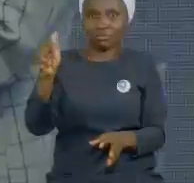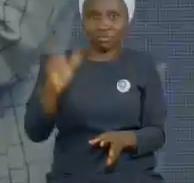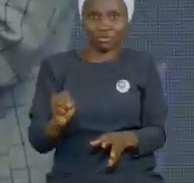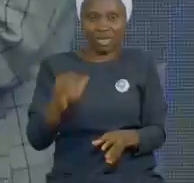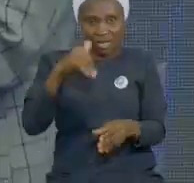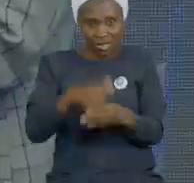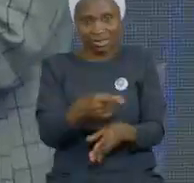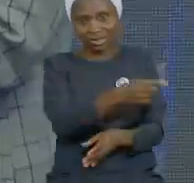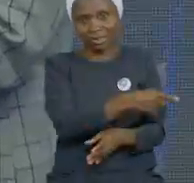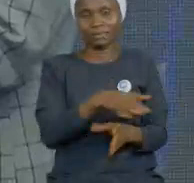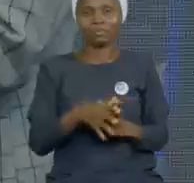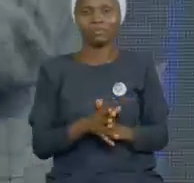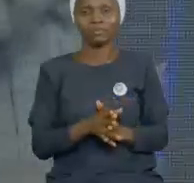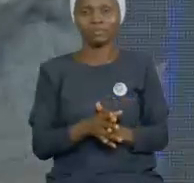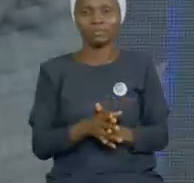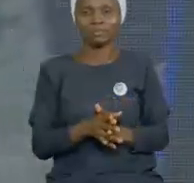them.